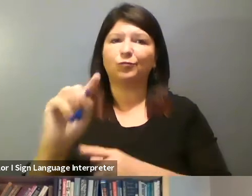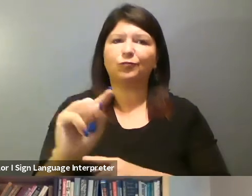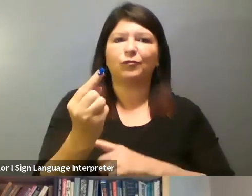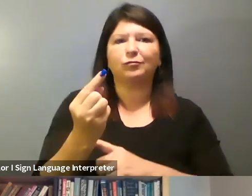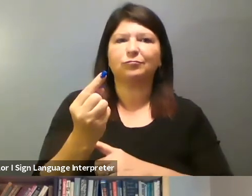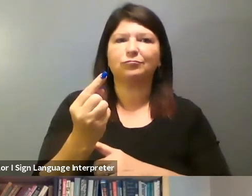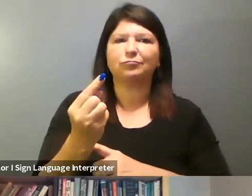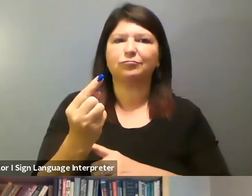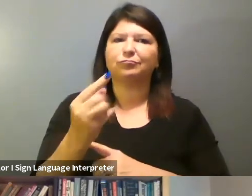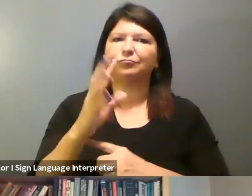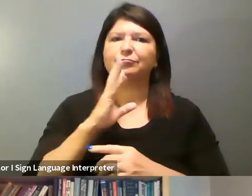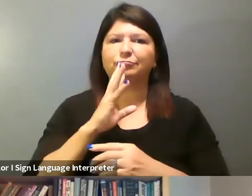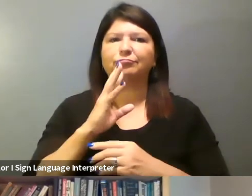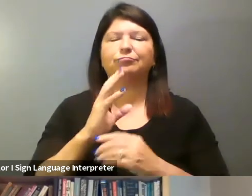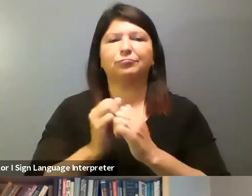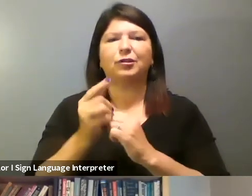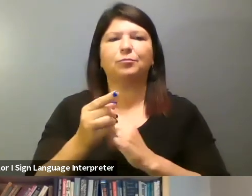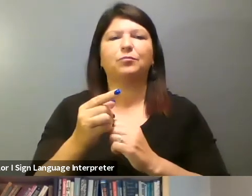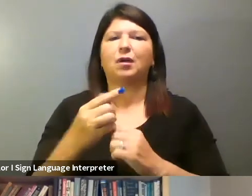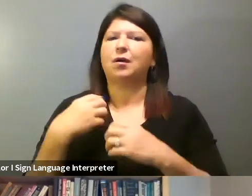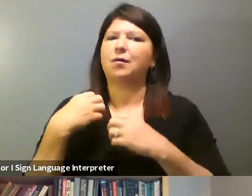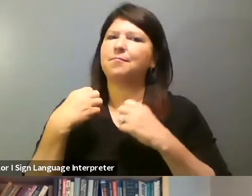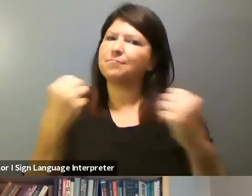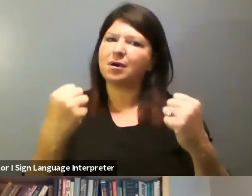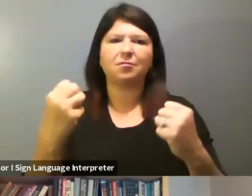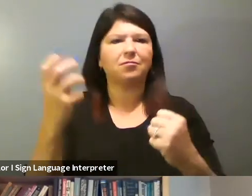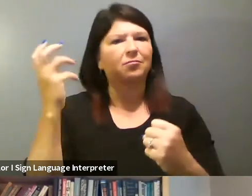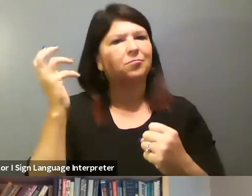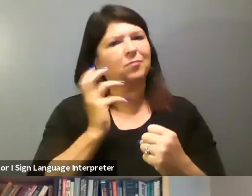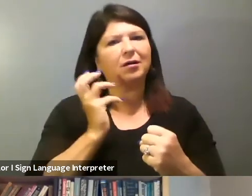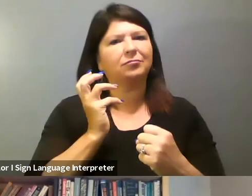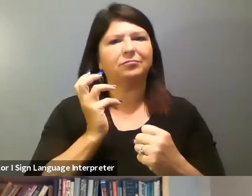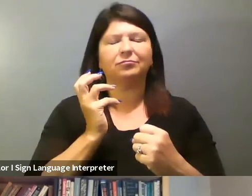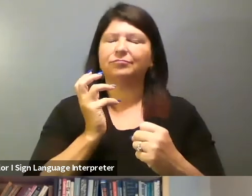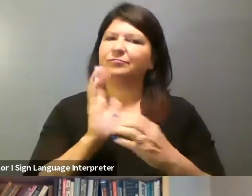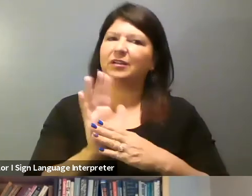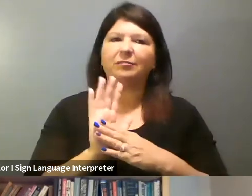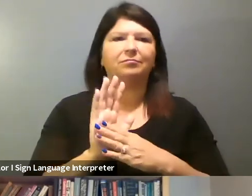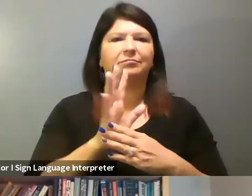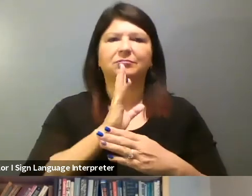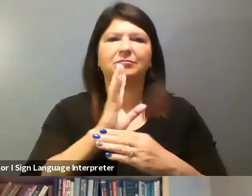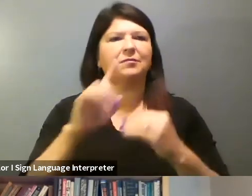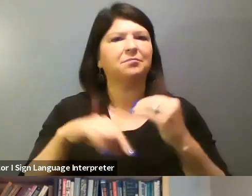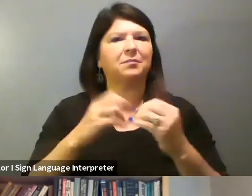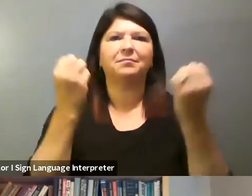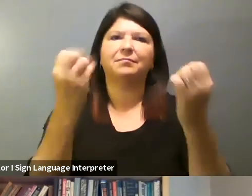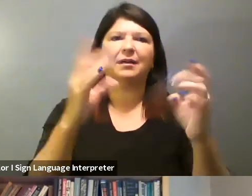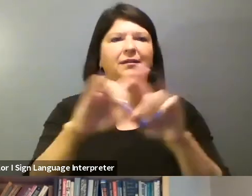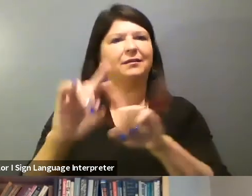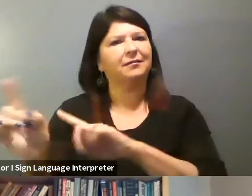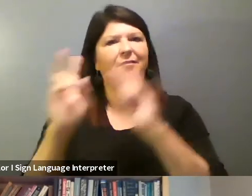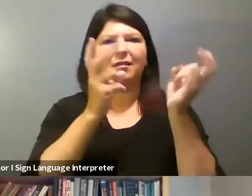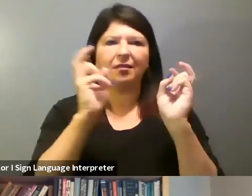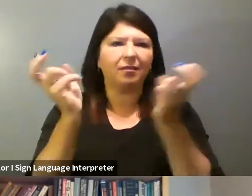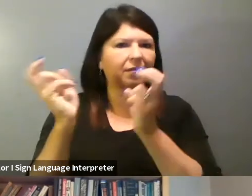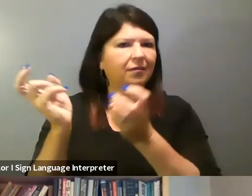Powerful, powerful film. You touched on a lot of issues. And can you just tell me what inspired you to